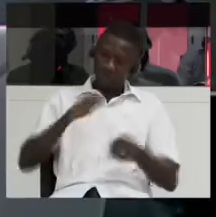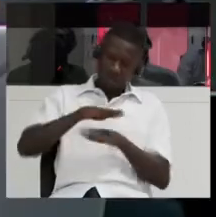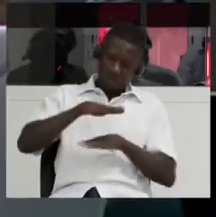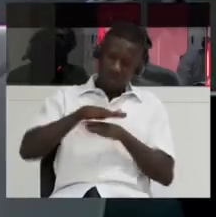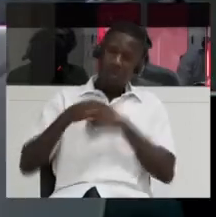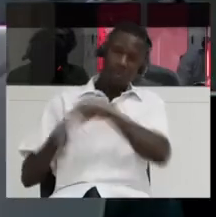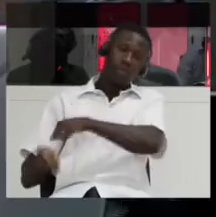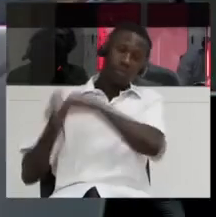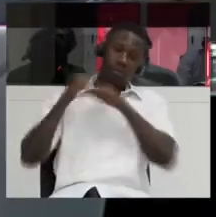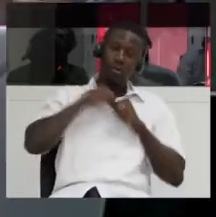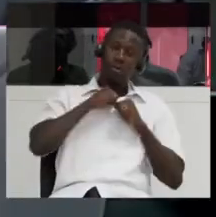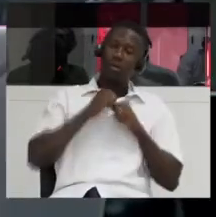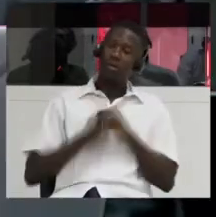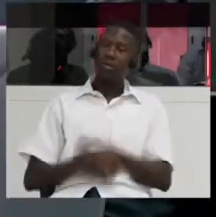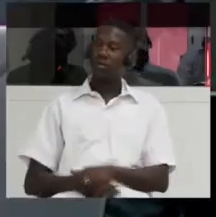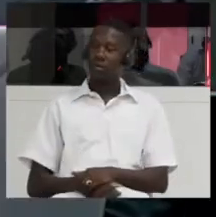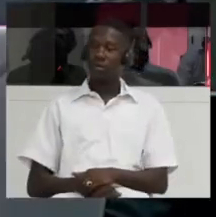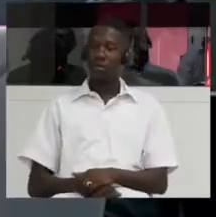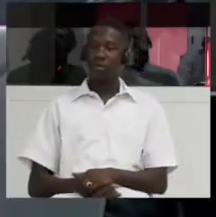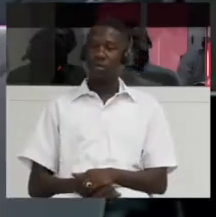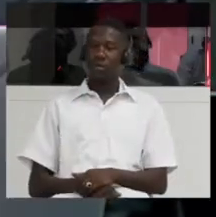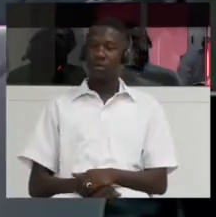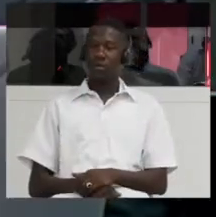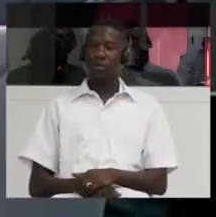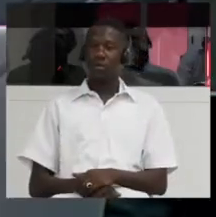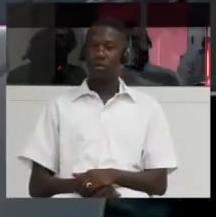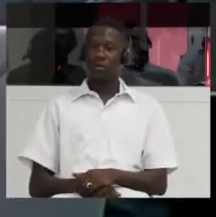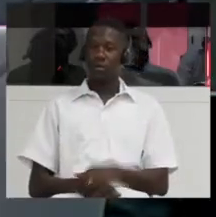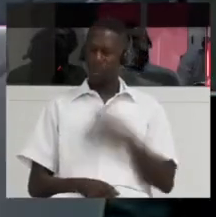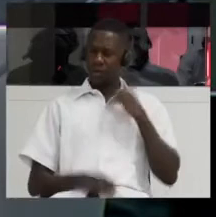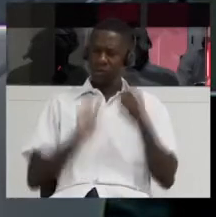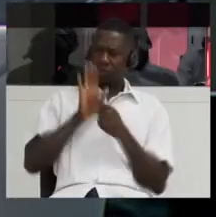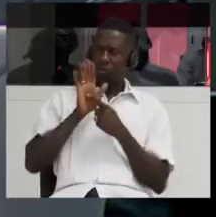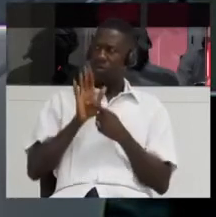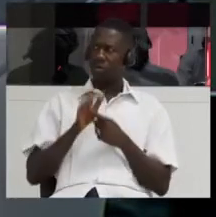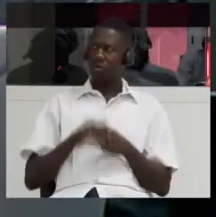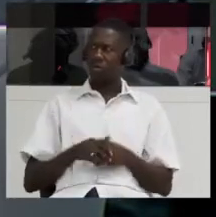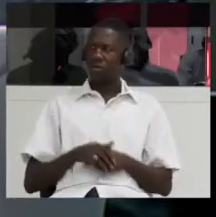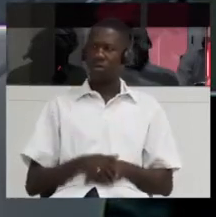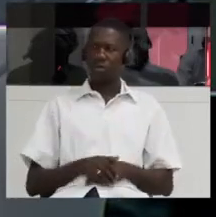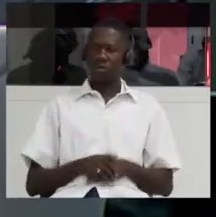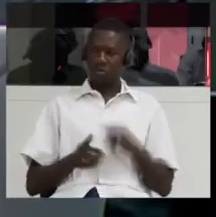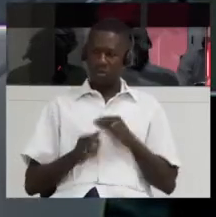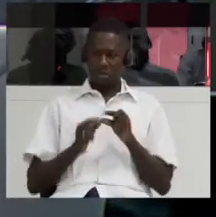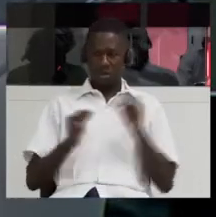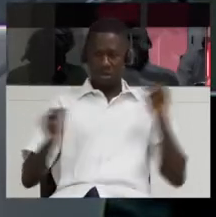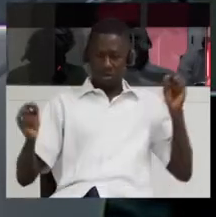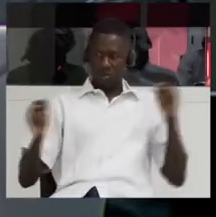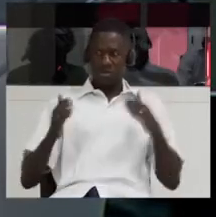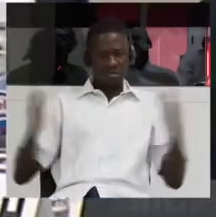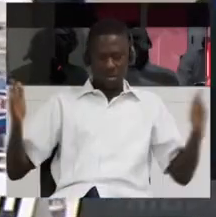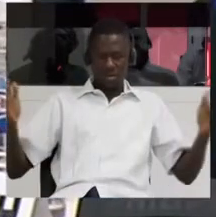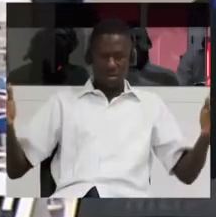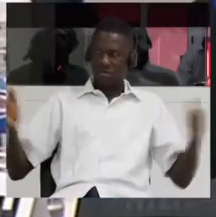Show us by demonstration, show of hands. The length will be like this. So obviously you can